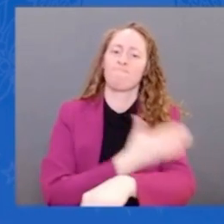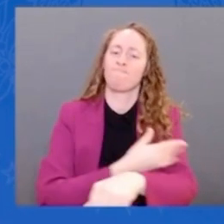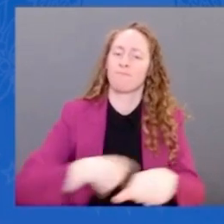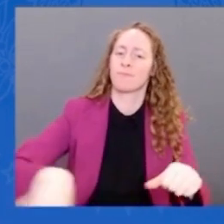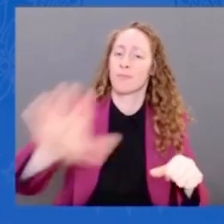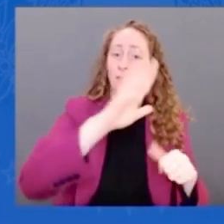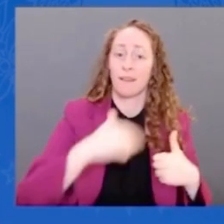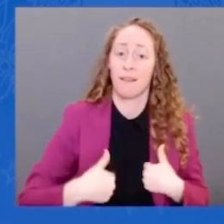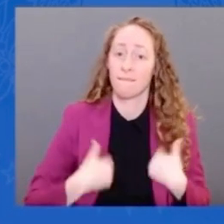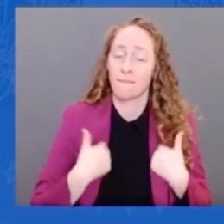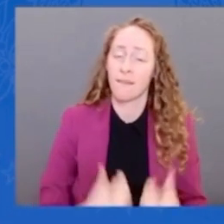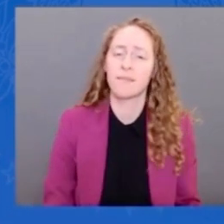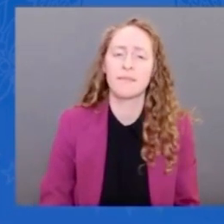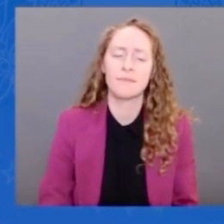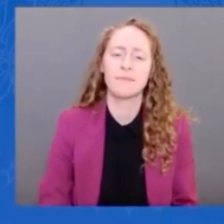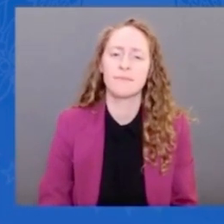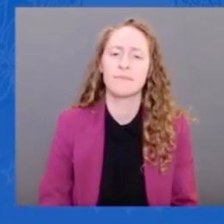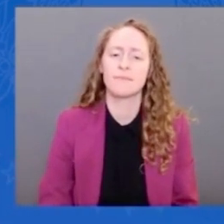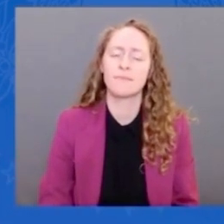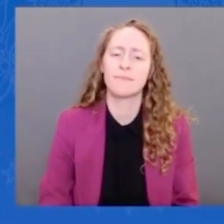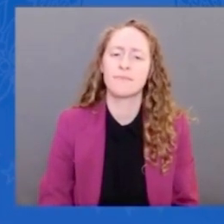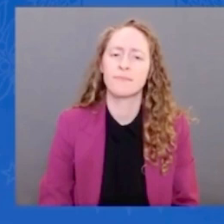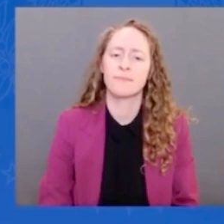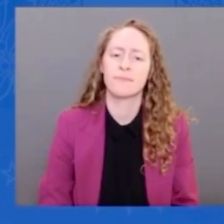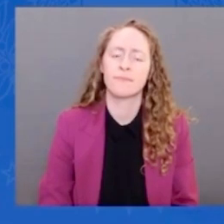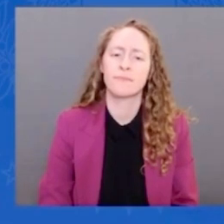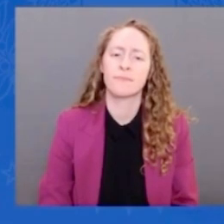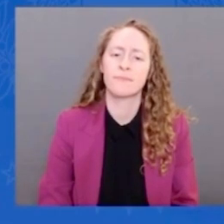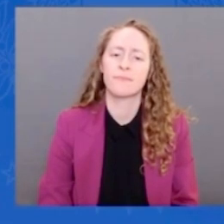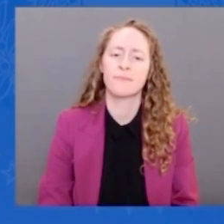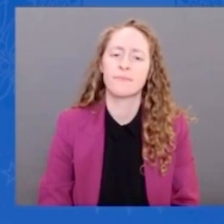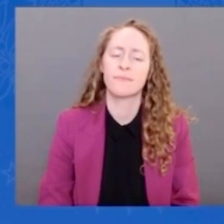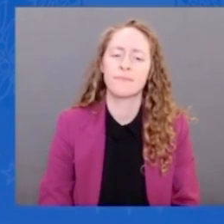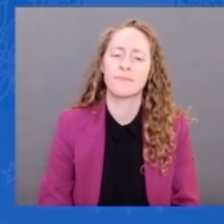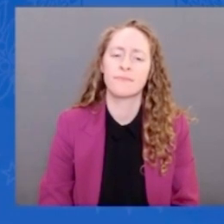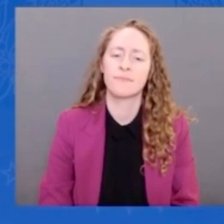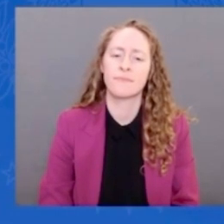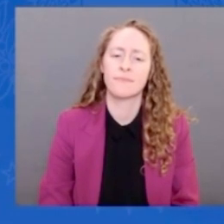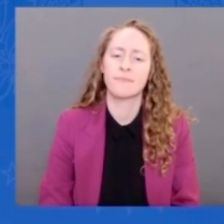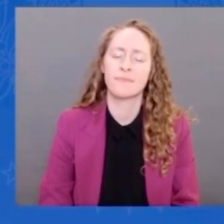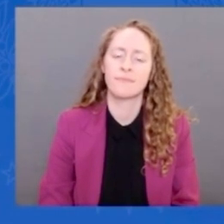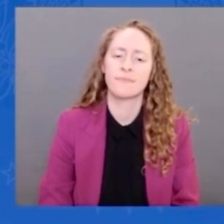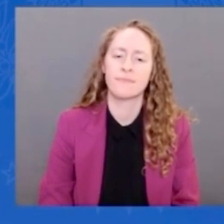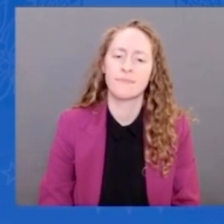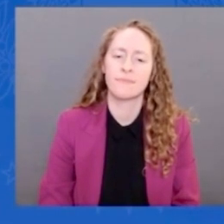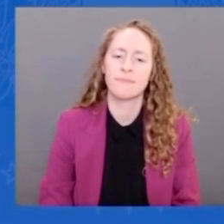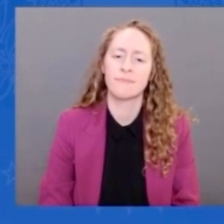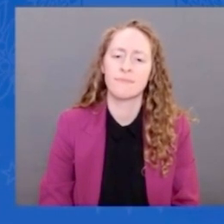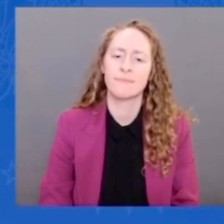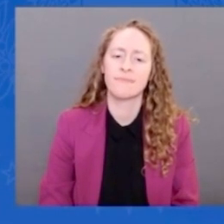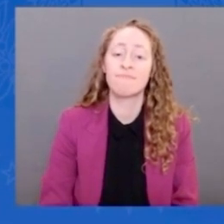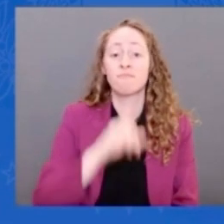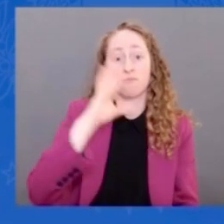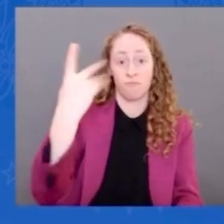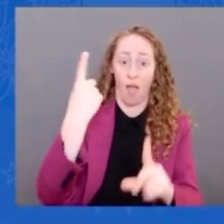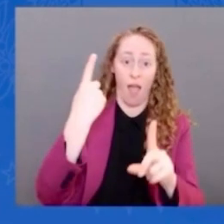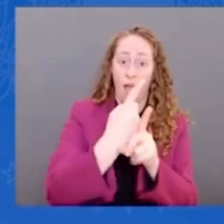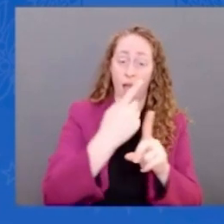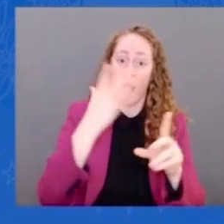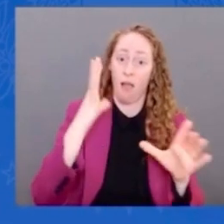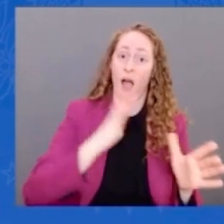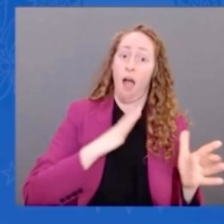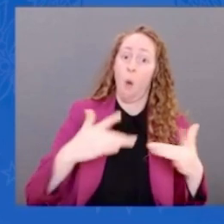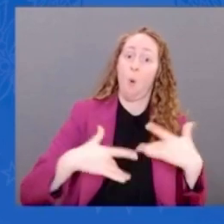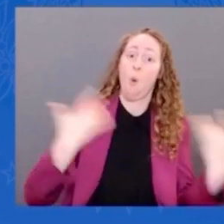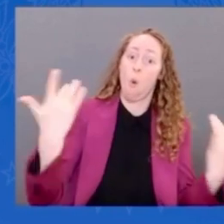And this is not only is it this great news for family budgets, it also means more jobs, more new small